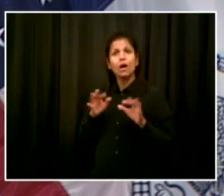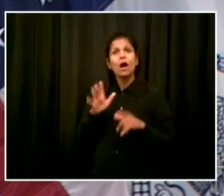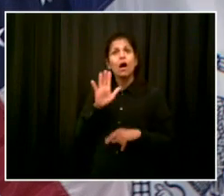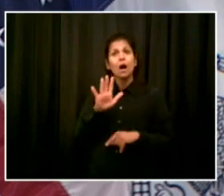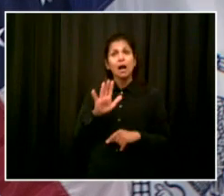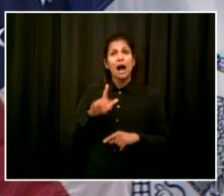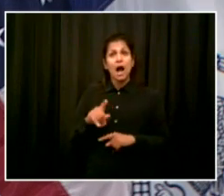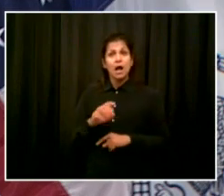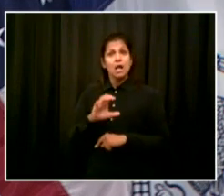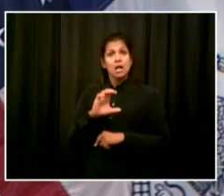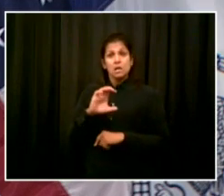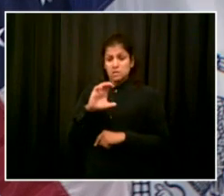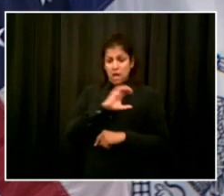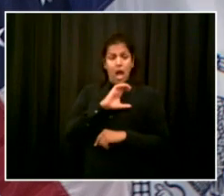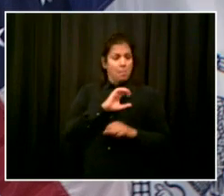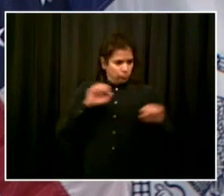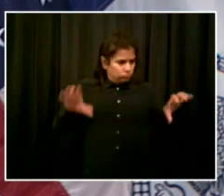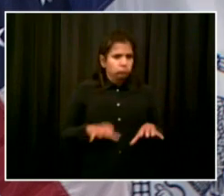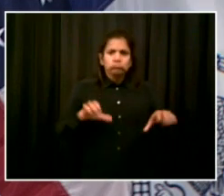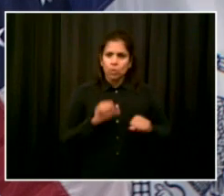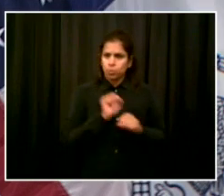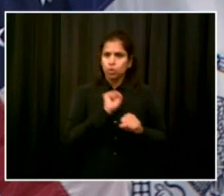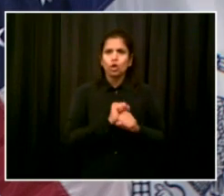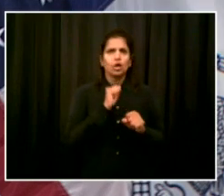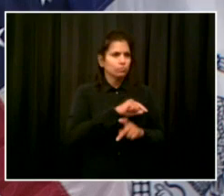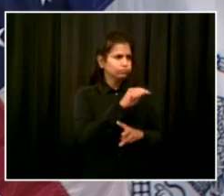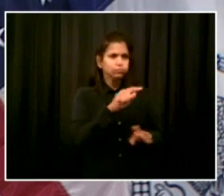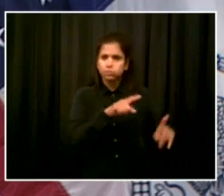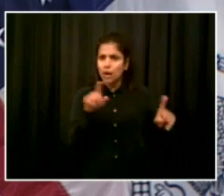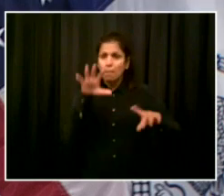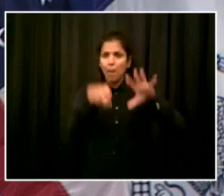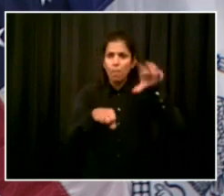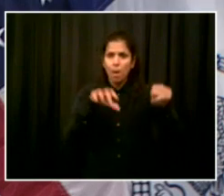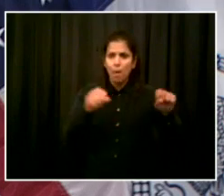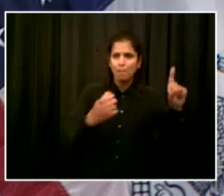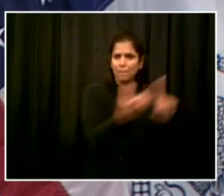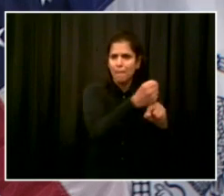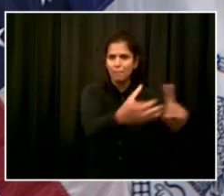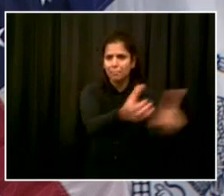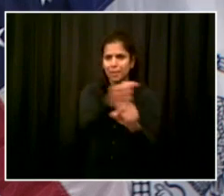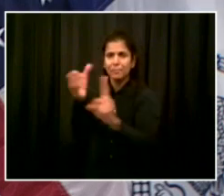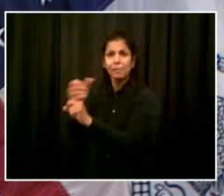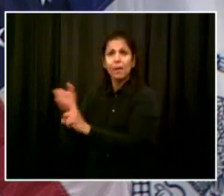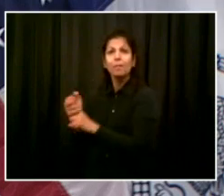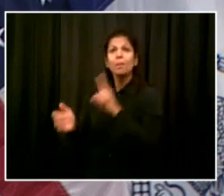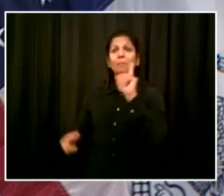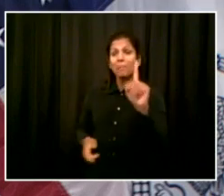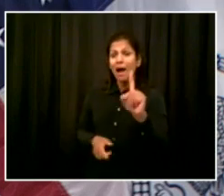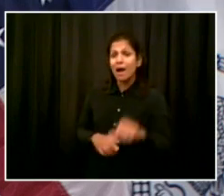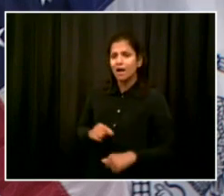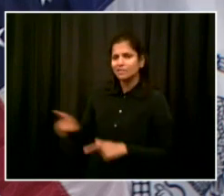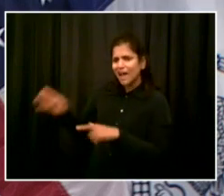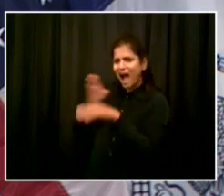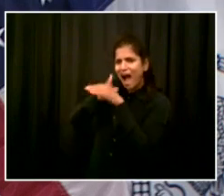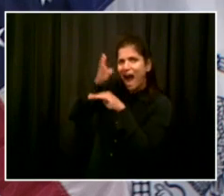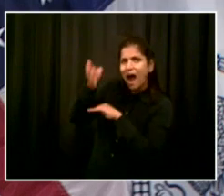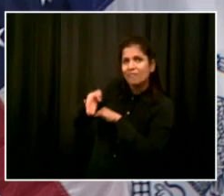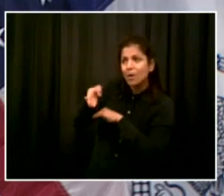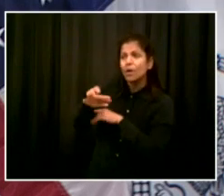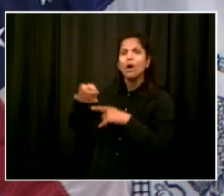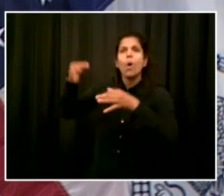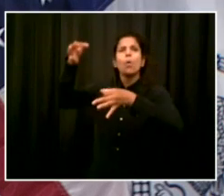And if the mayor could speak to that as well, is there a disagreement here